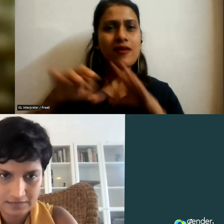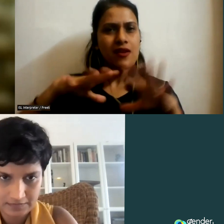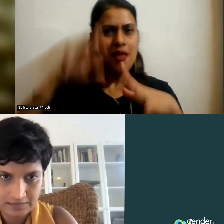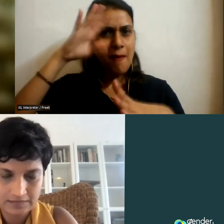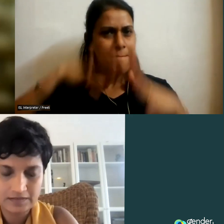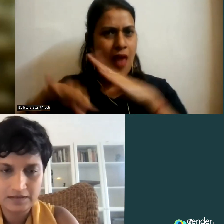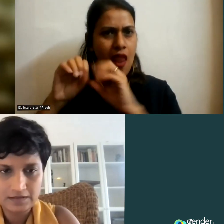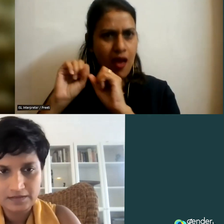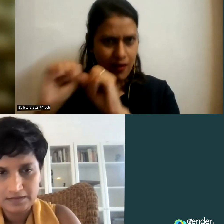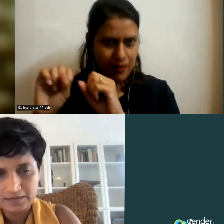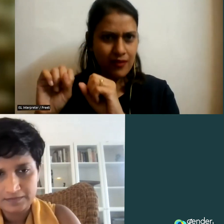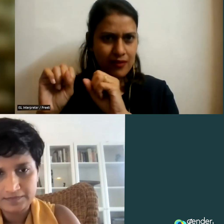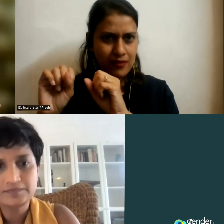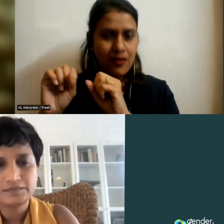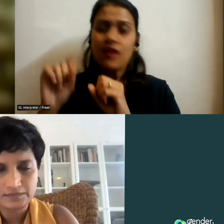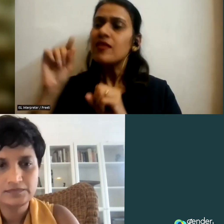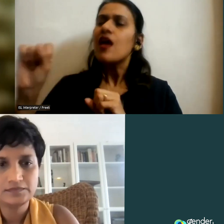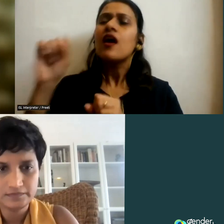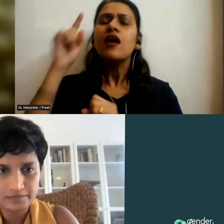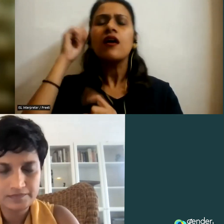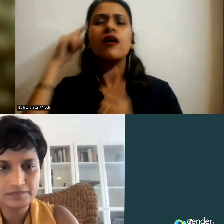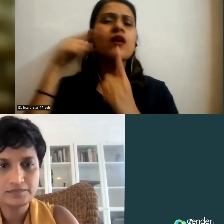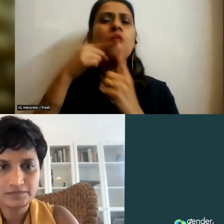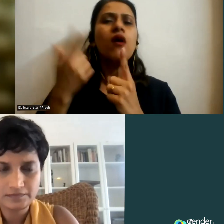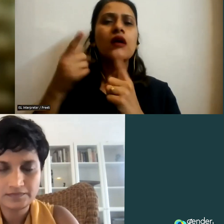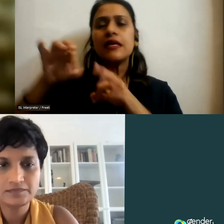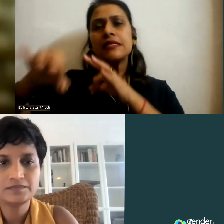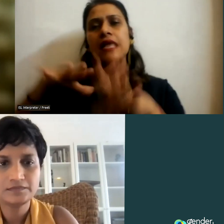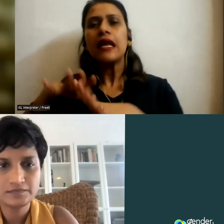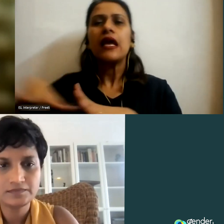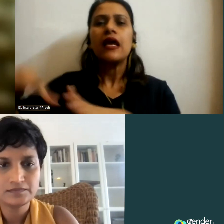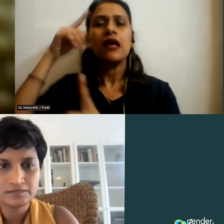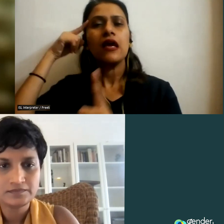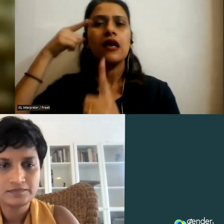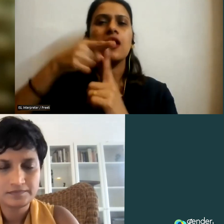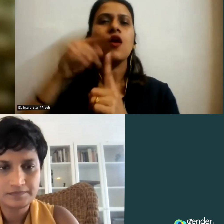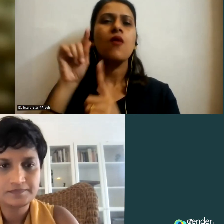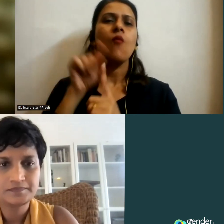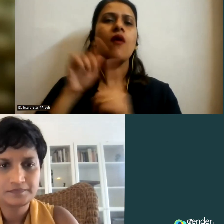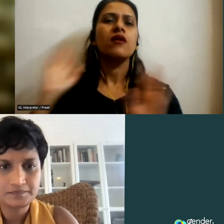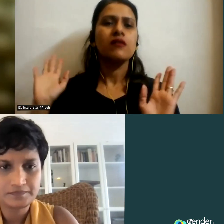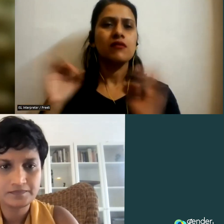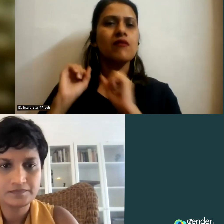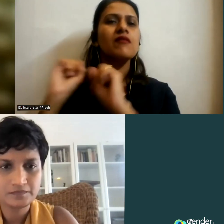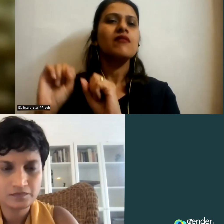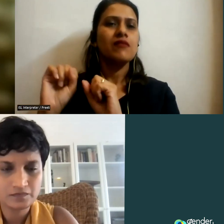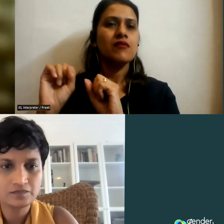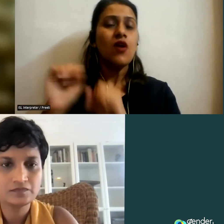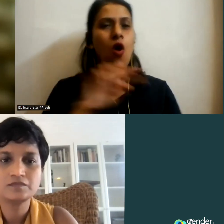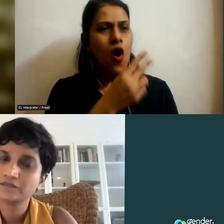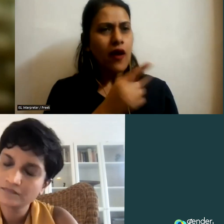think about cities, right? And the way that they kind of and often design it in gender